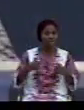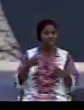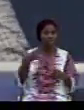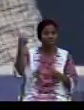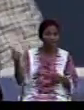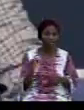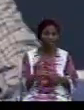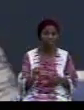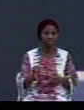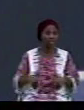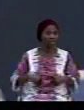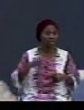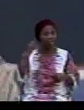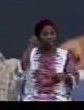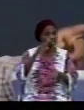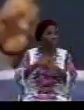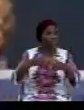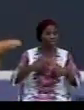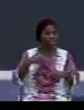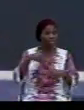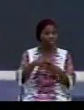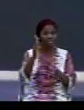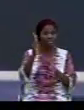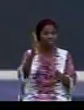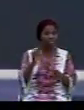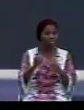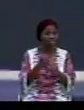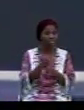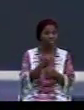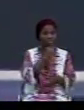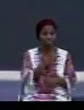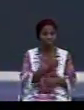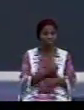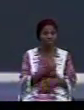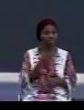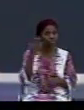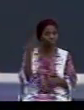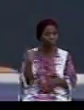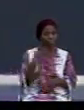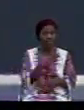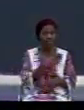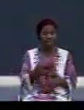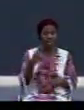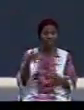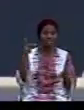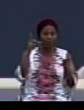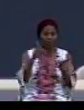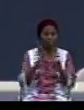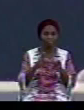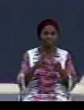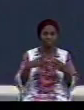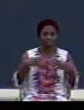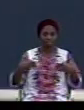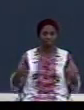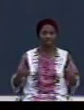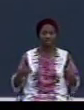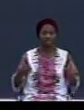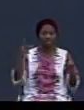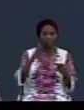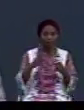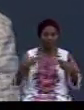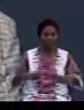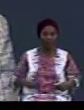didn't have in 40 years, and the perfect soundness, healing, deliverance, redemption, he didn't have in